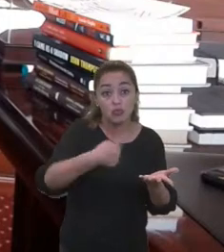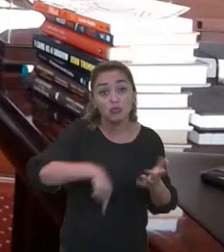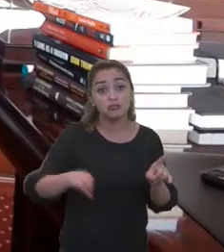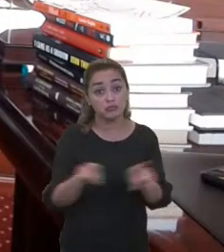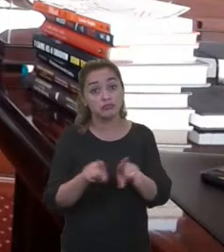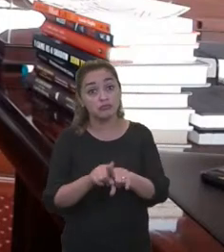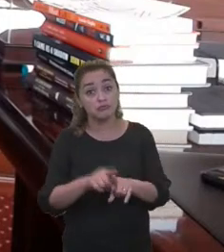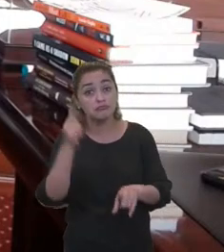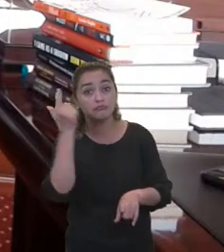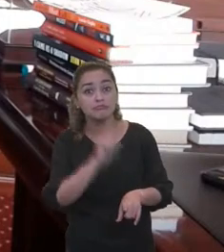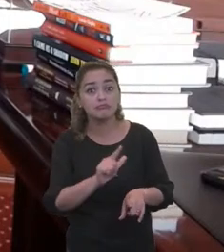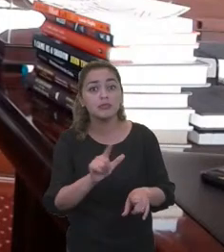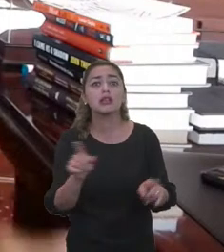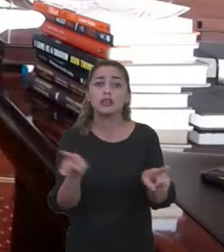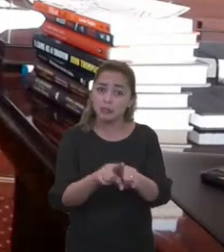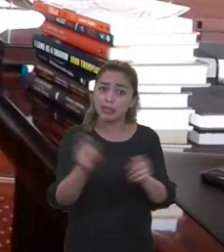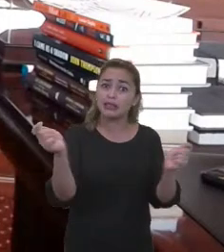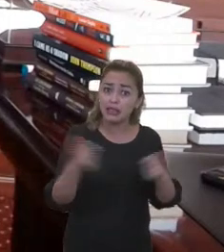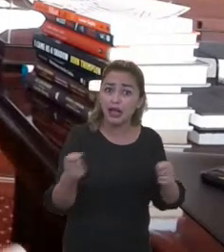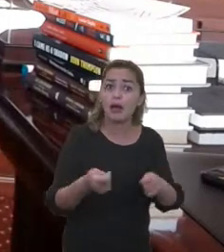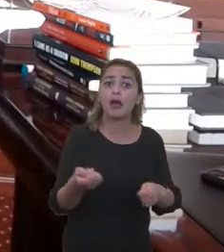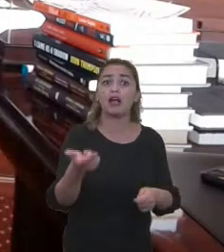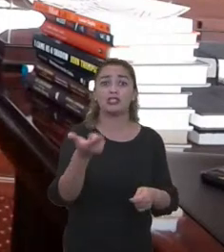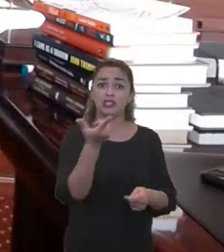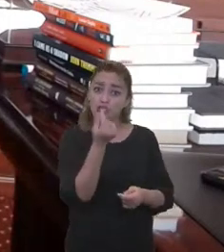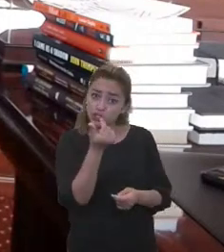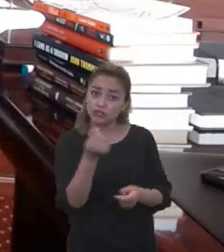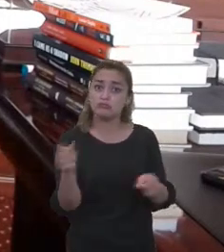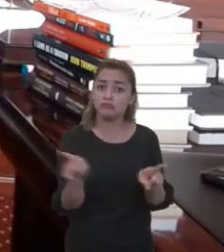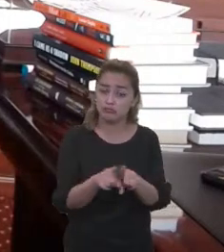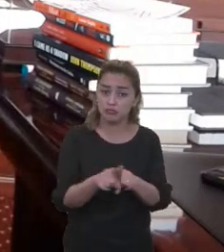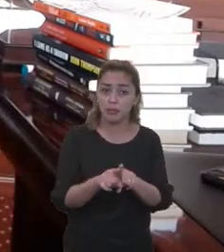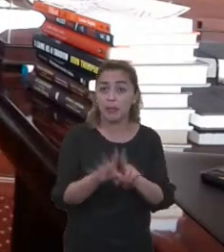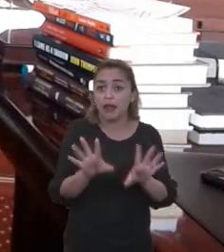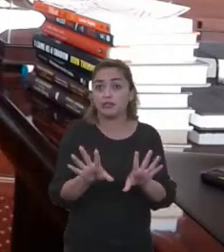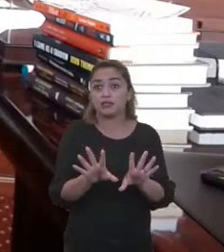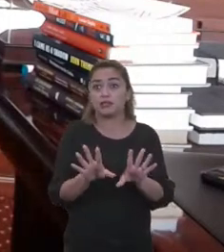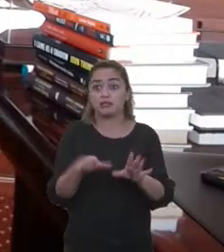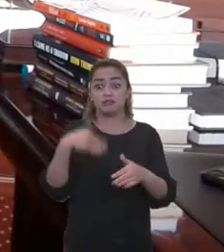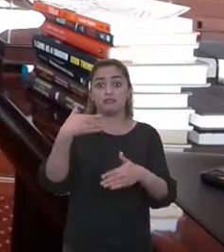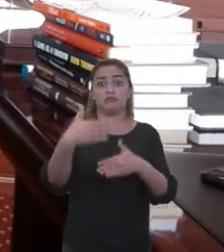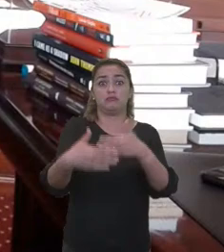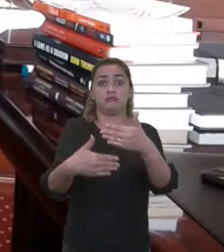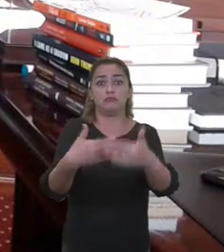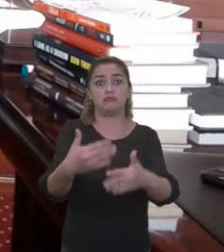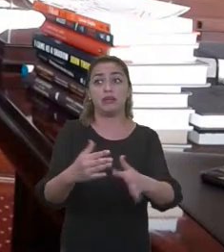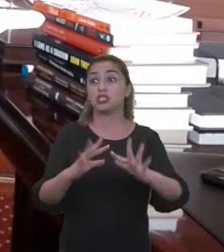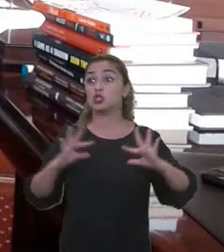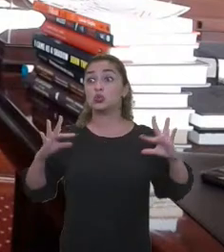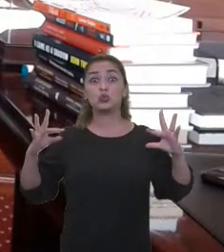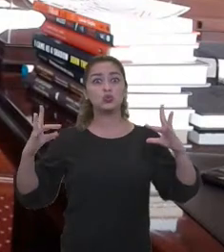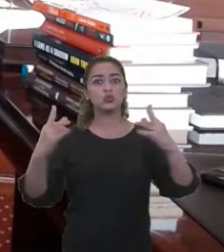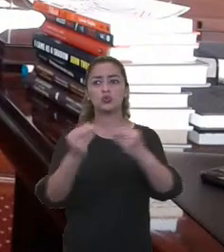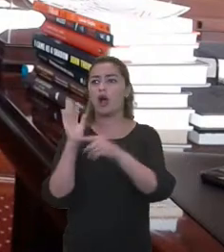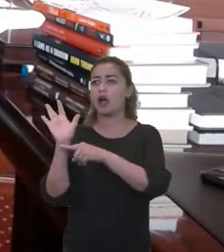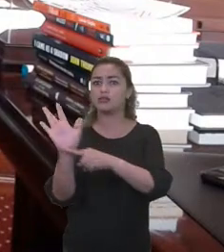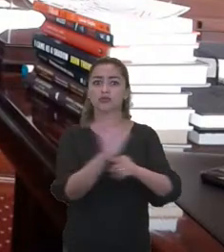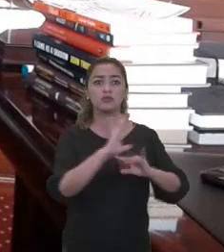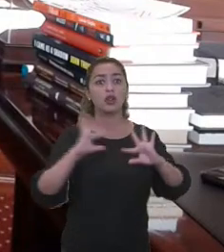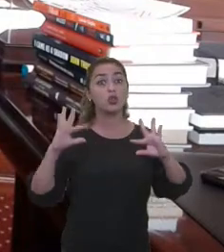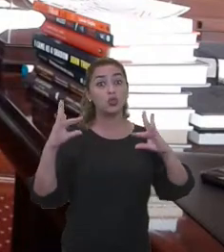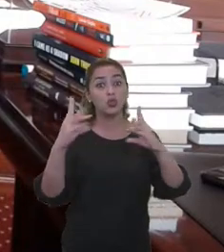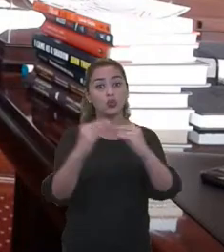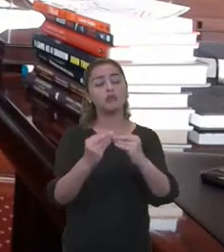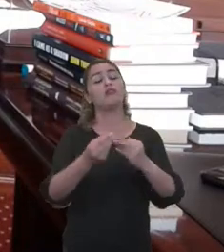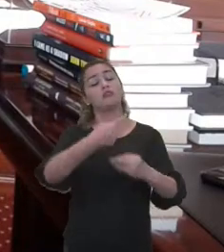on me and my views, it doesn't depend on you and your views, it's benefiting the bottom line, so it will continue going forward. But